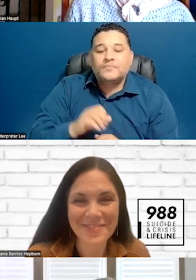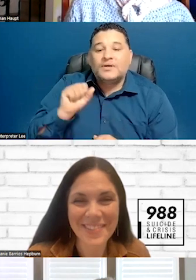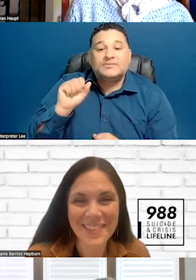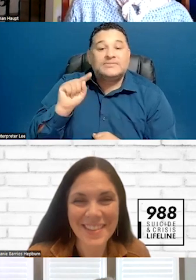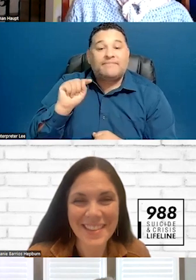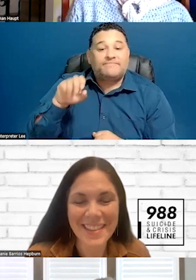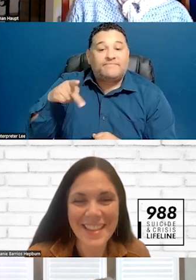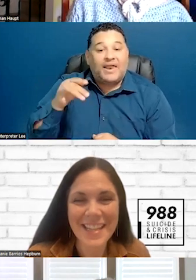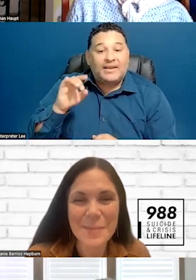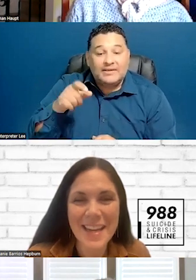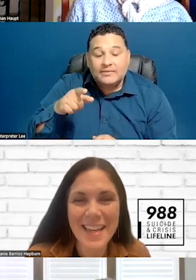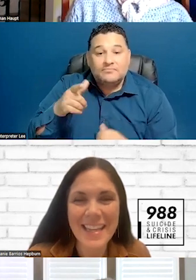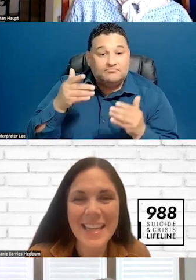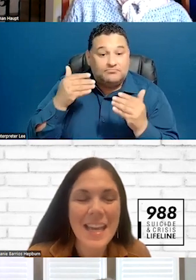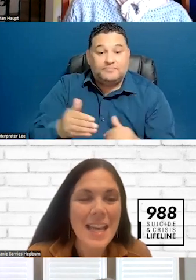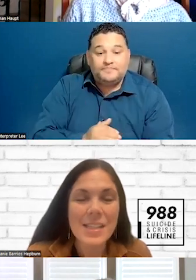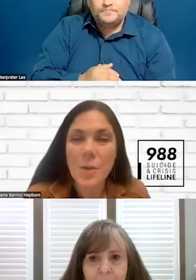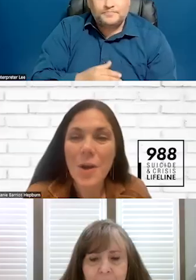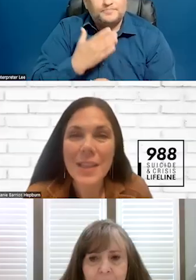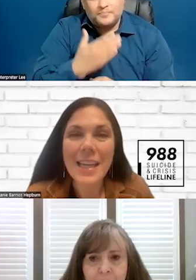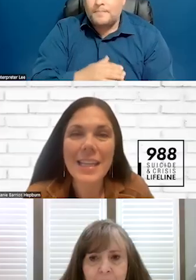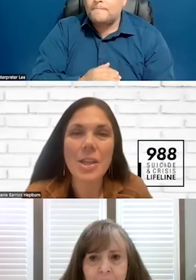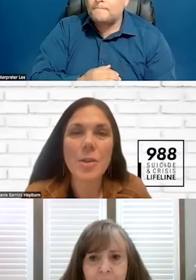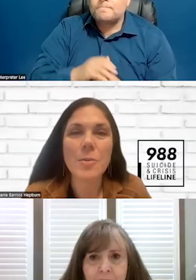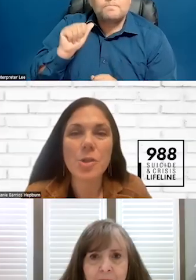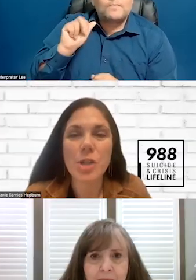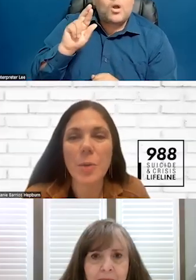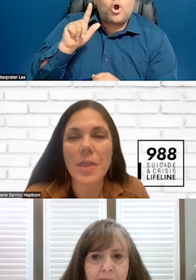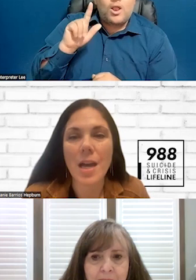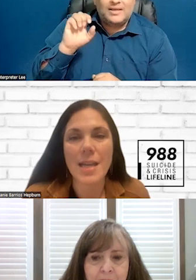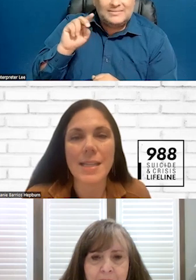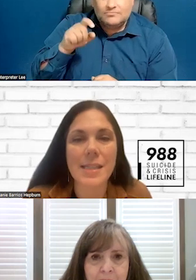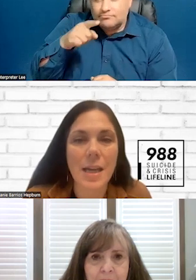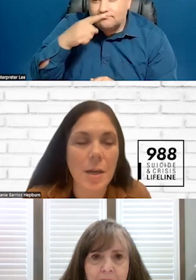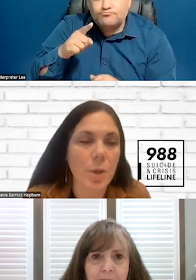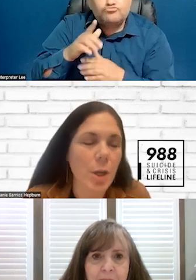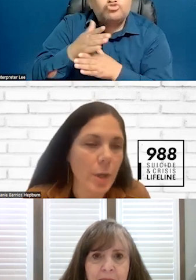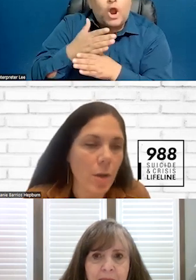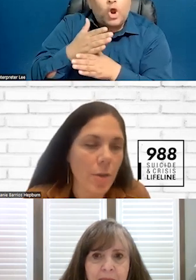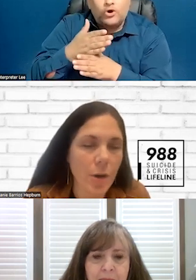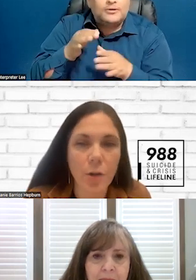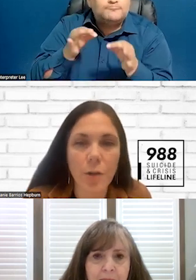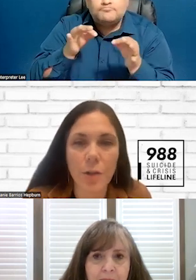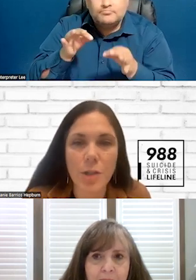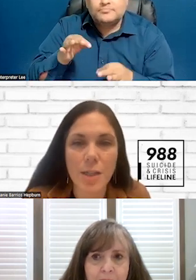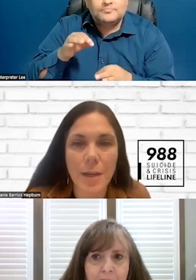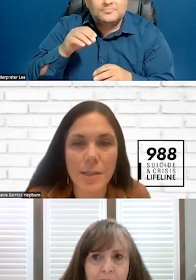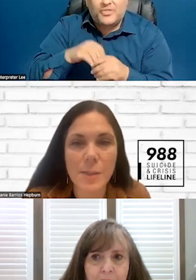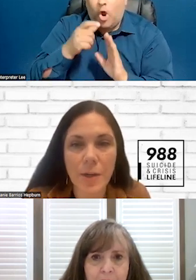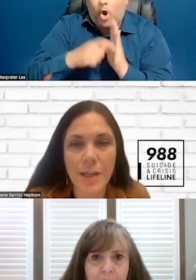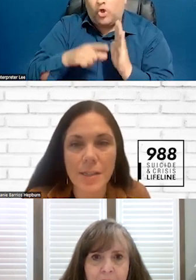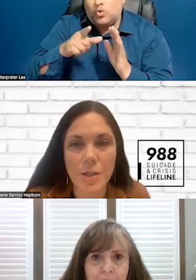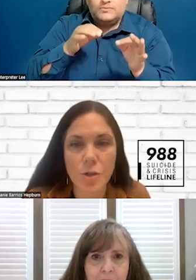go for it. Thanks, Megan. So Arlene, can you share with us, in the article, you talked